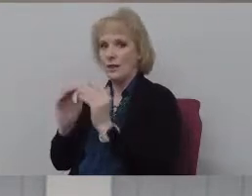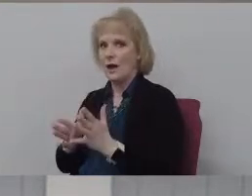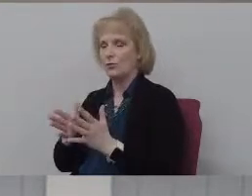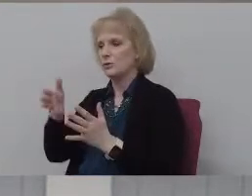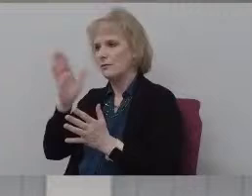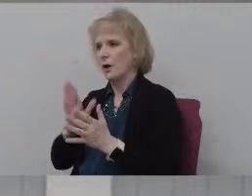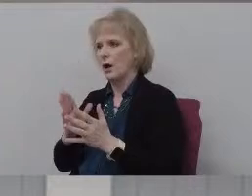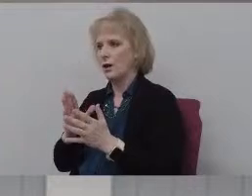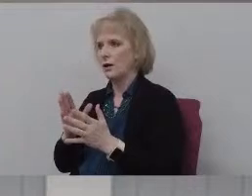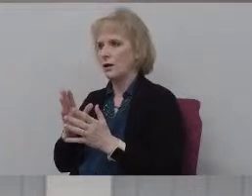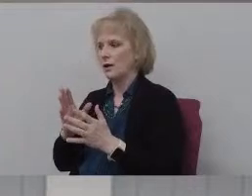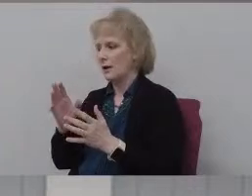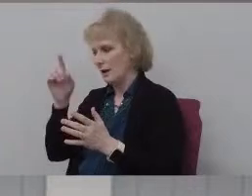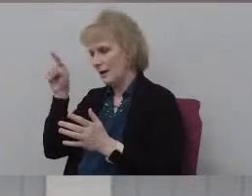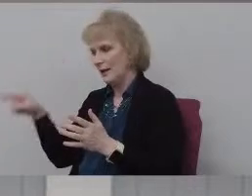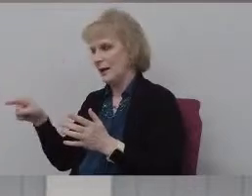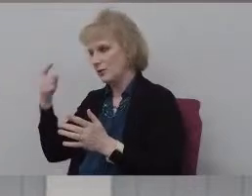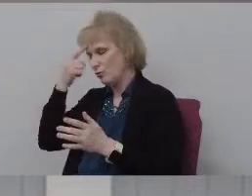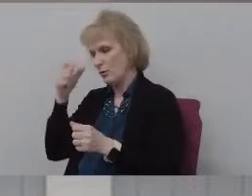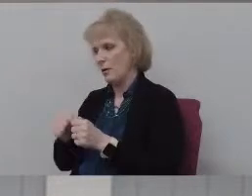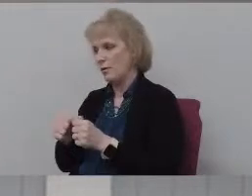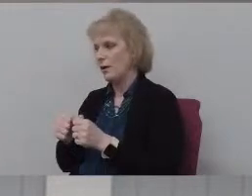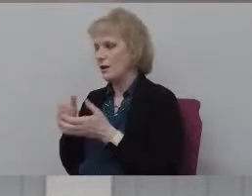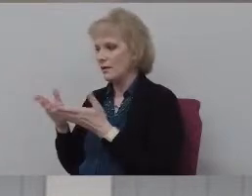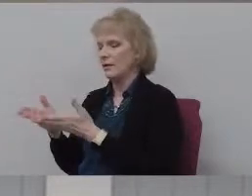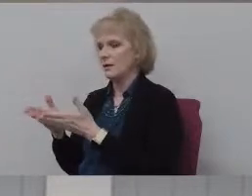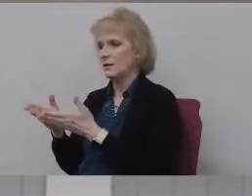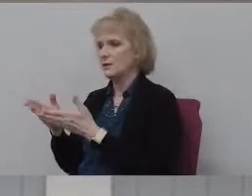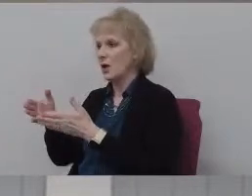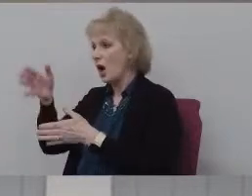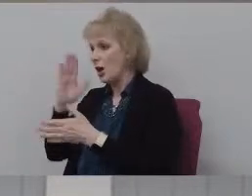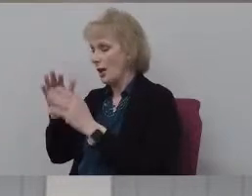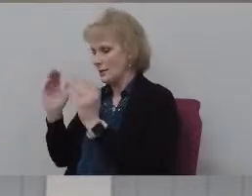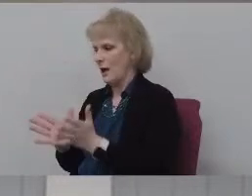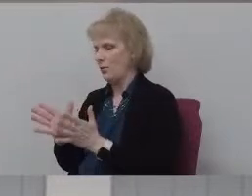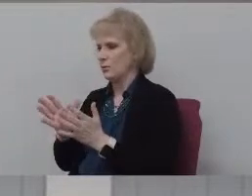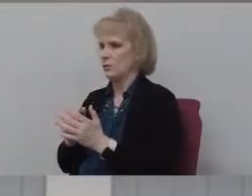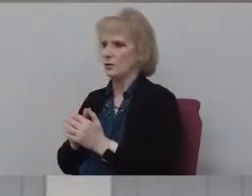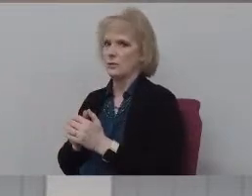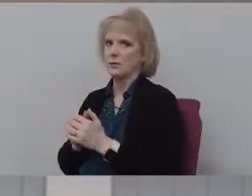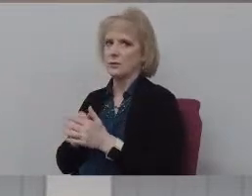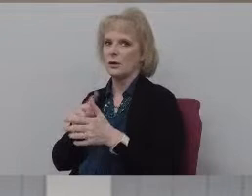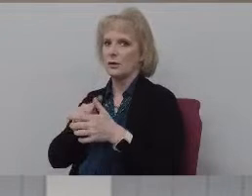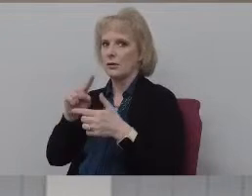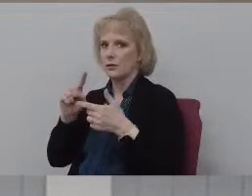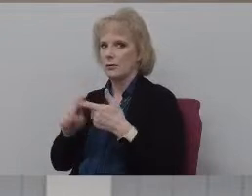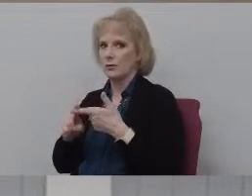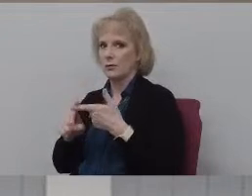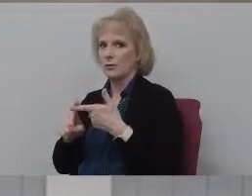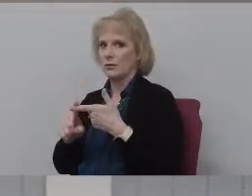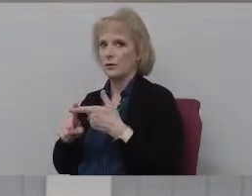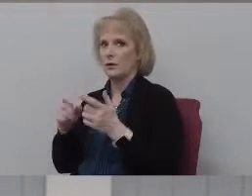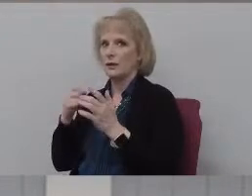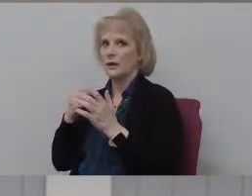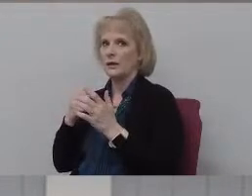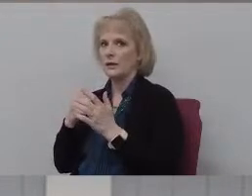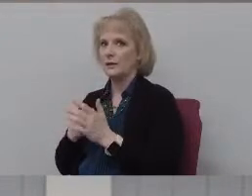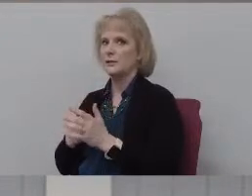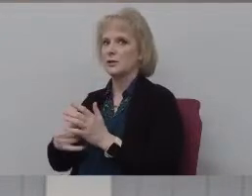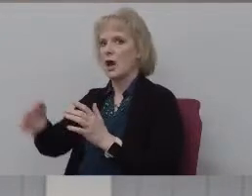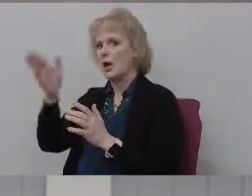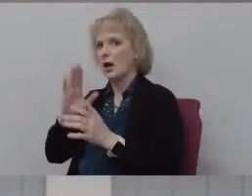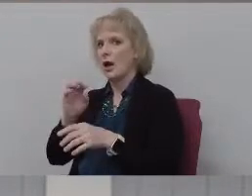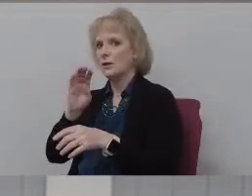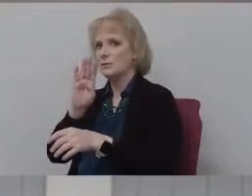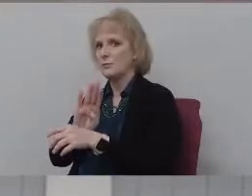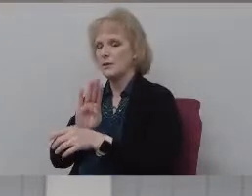this place is God's house, not his house, all right? Now, the second thing that I notice in this passage is that it's God's business